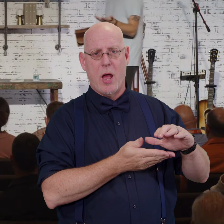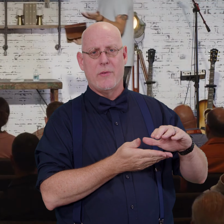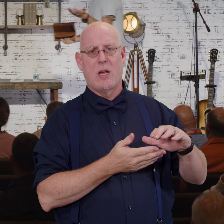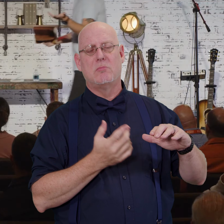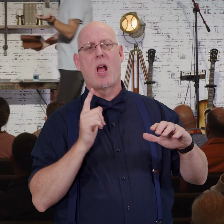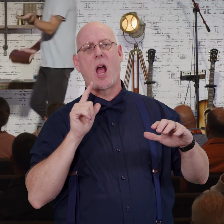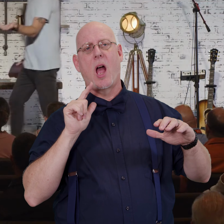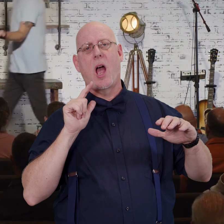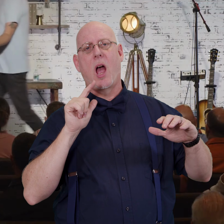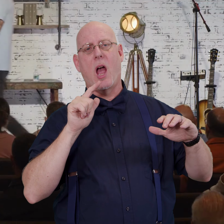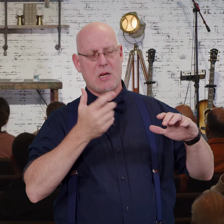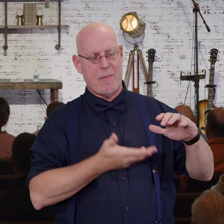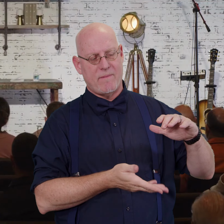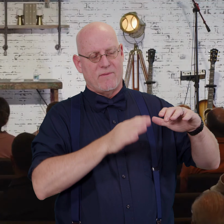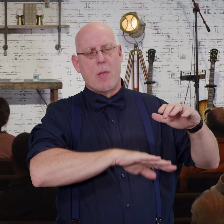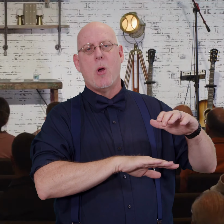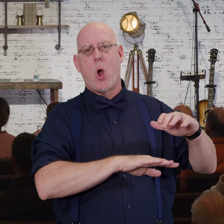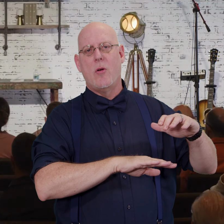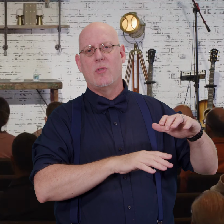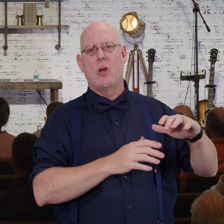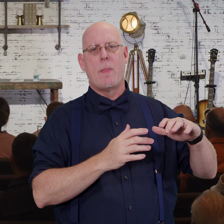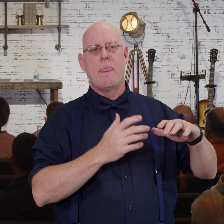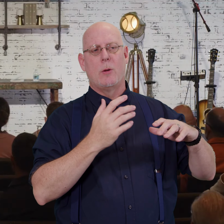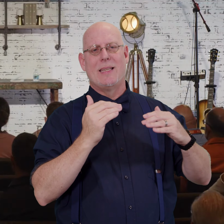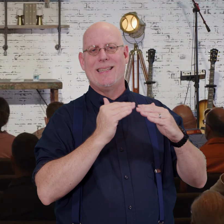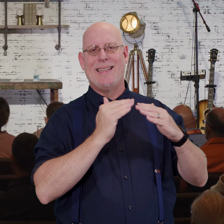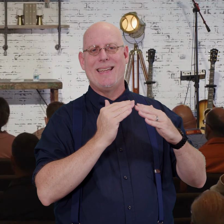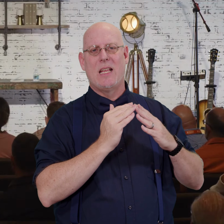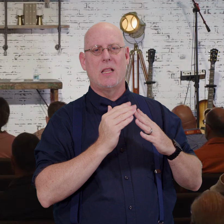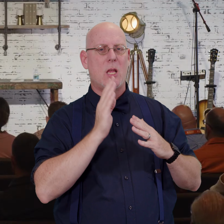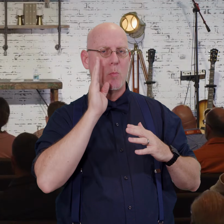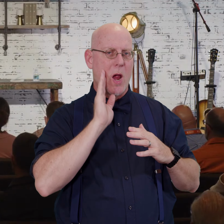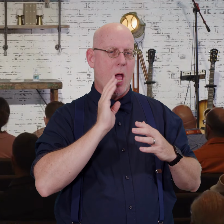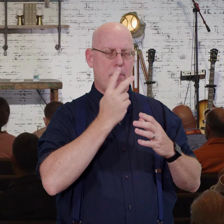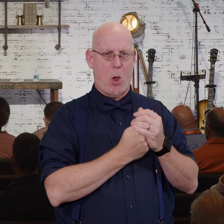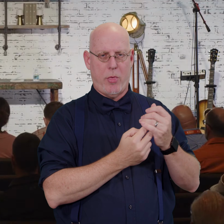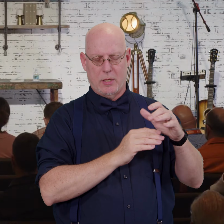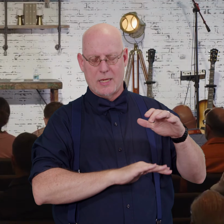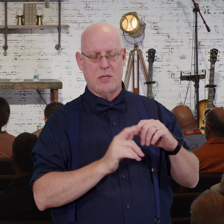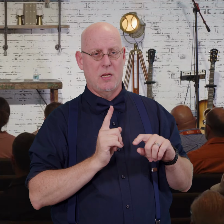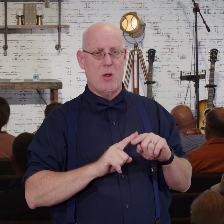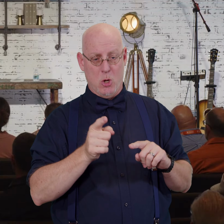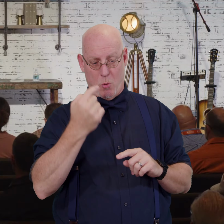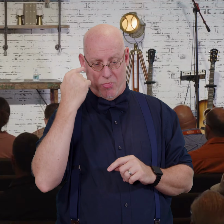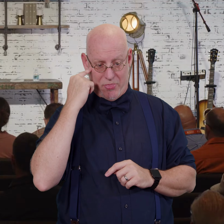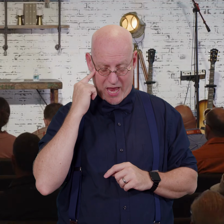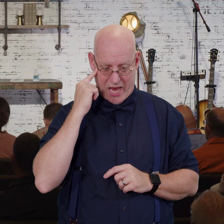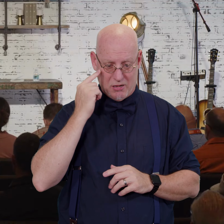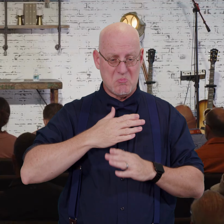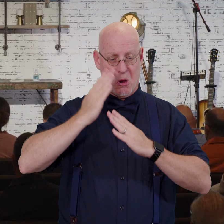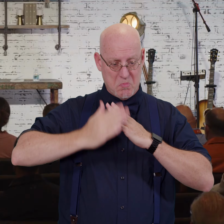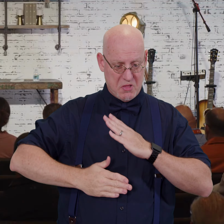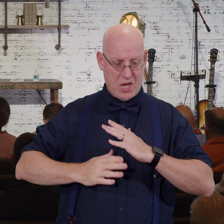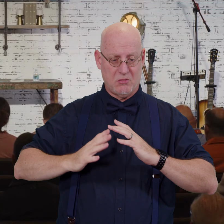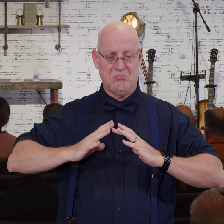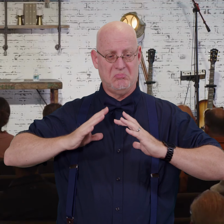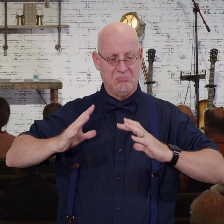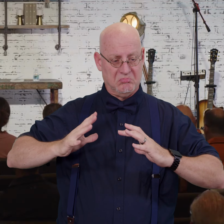And after a time, the baker would come and he would flip them over so they can be equally browned on both sides. But he says, you think you're complete.